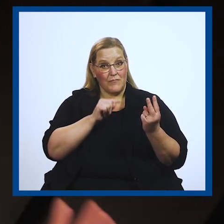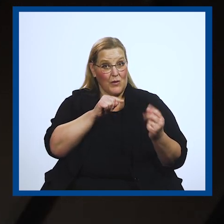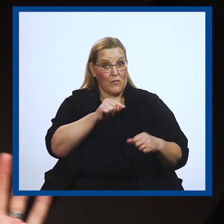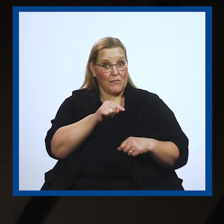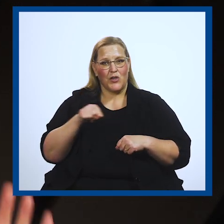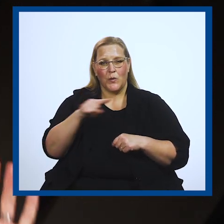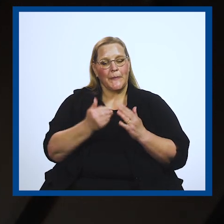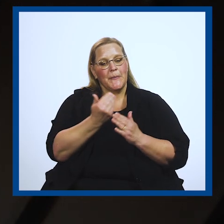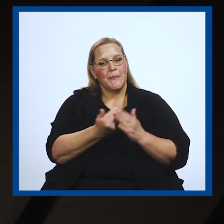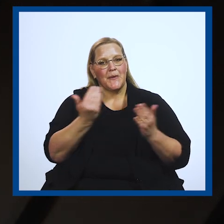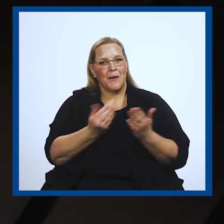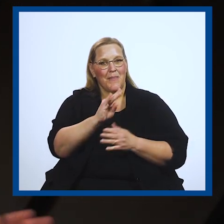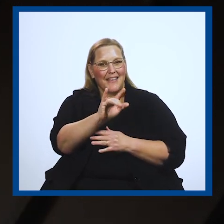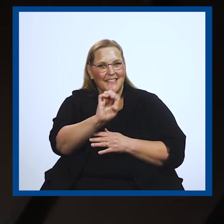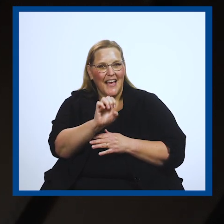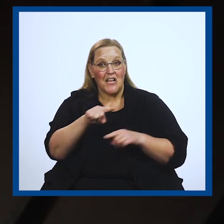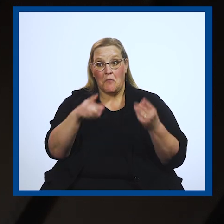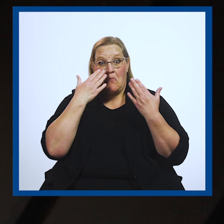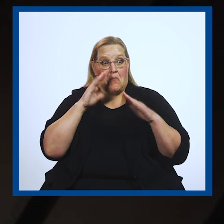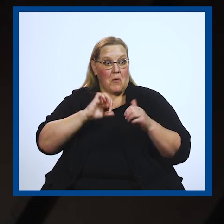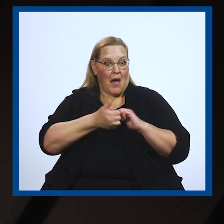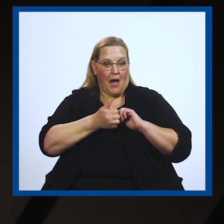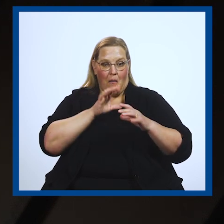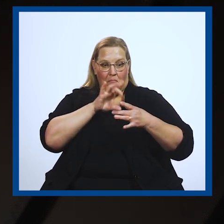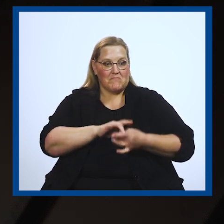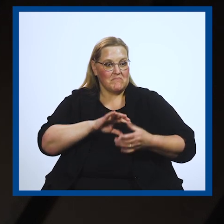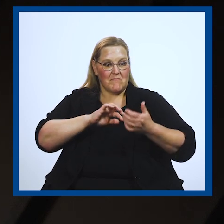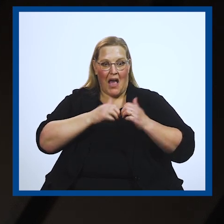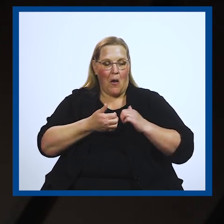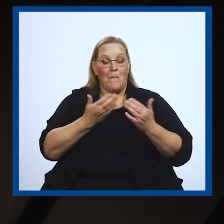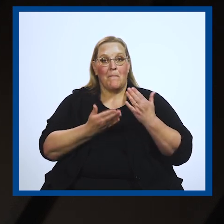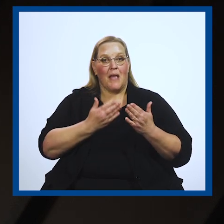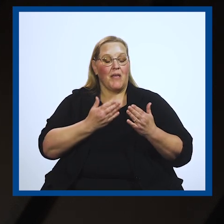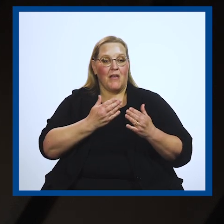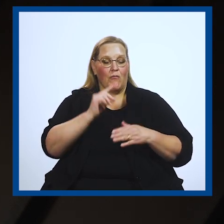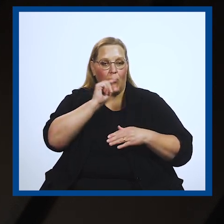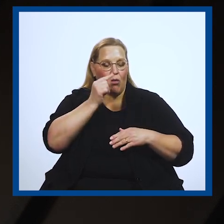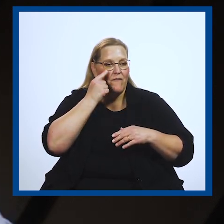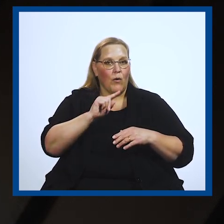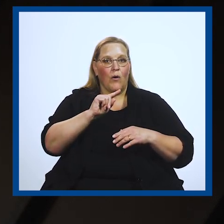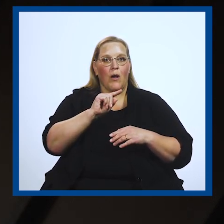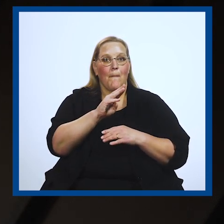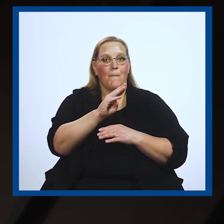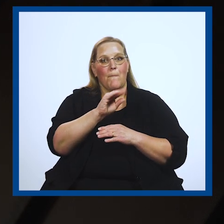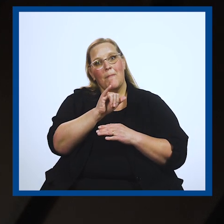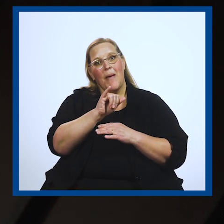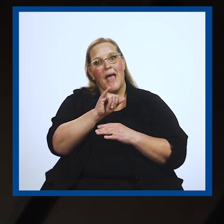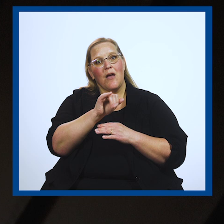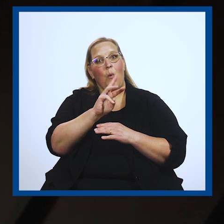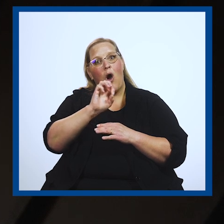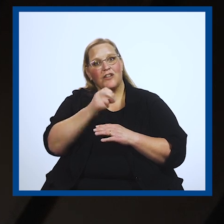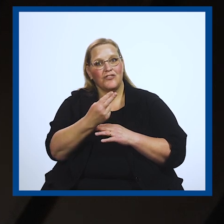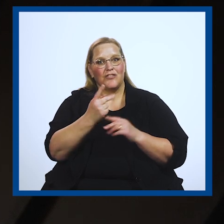you're brand new to Bayside. You don't even know how you got here. Maybe you were Googling Baywatch and you got Bayside. We want to say hi to